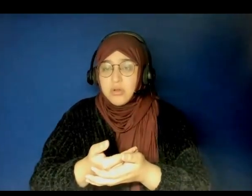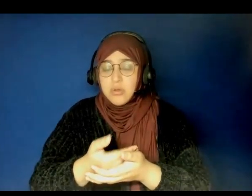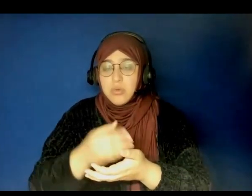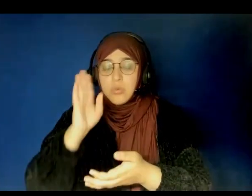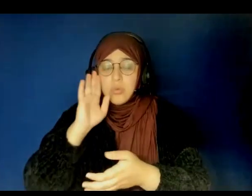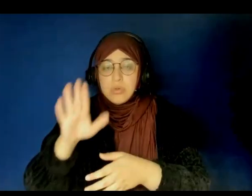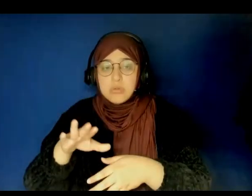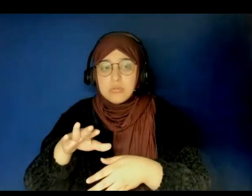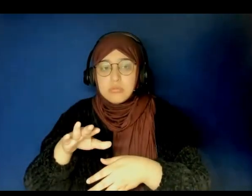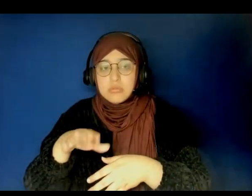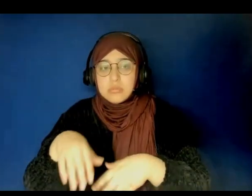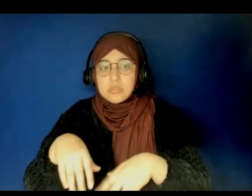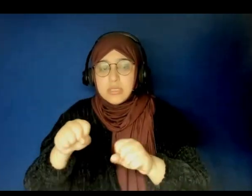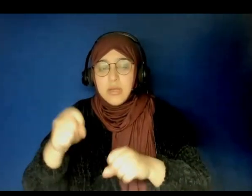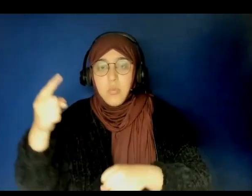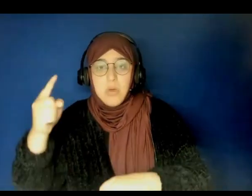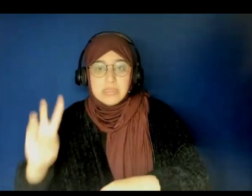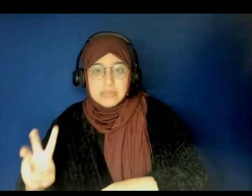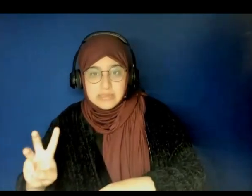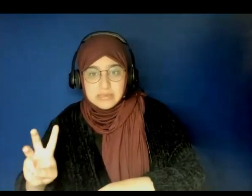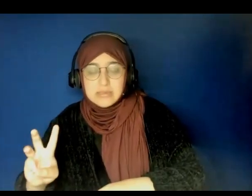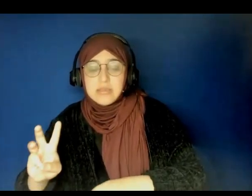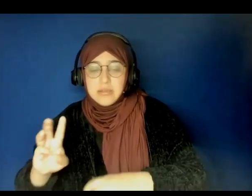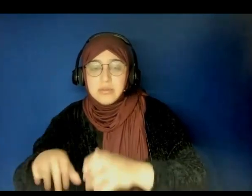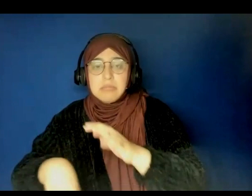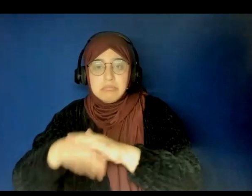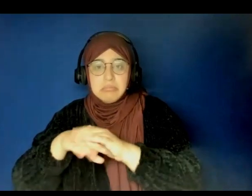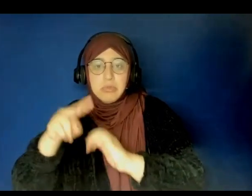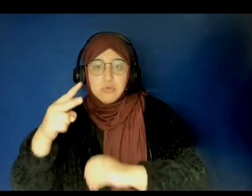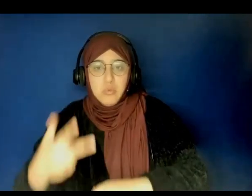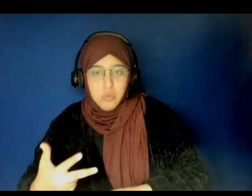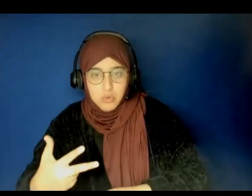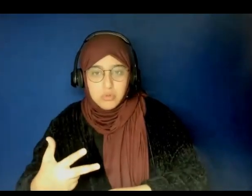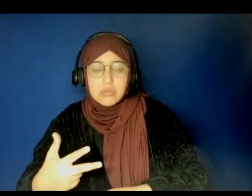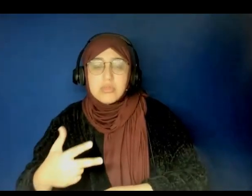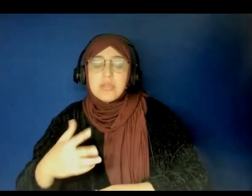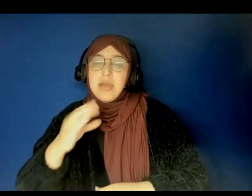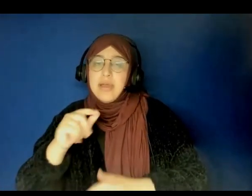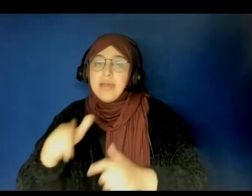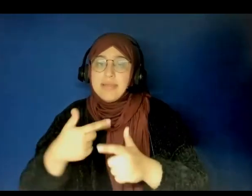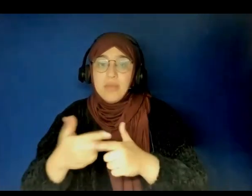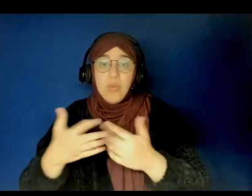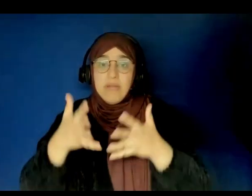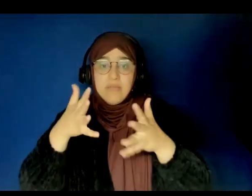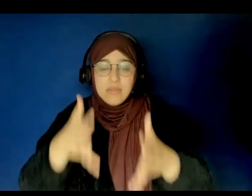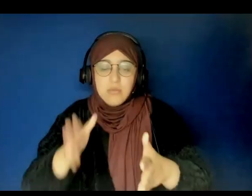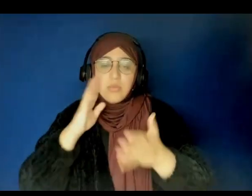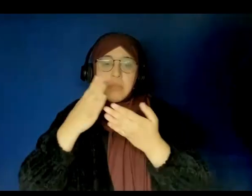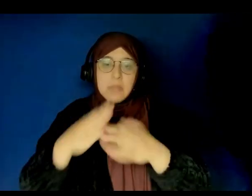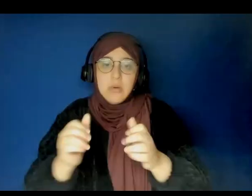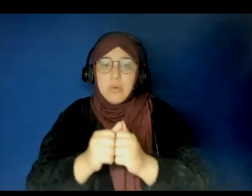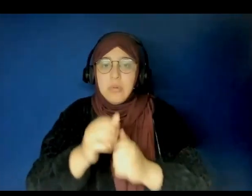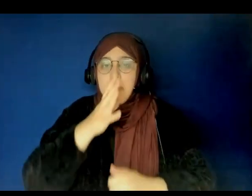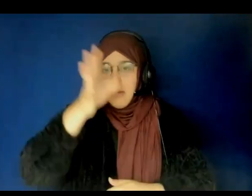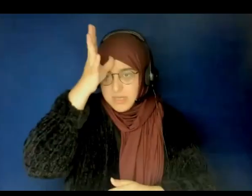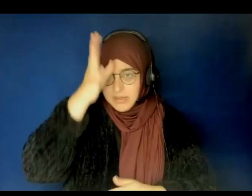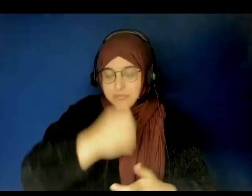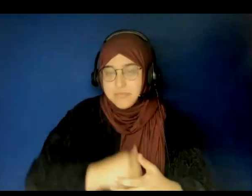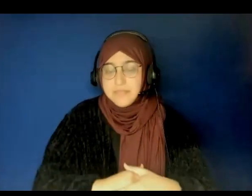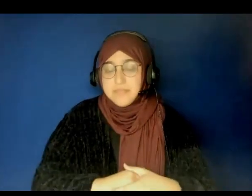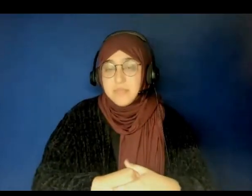it up to 2/3, and then the remaining third will be split between the mother and the father. And all of those